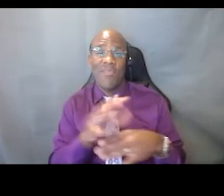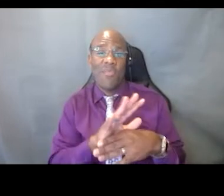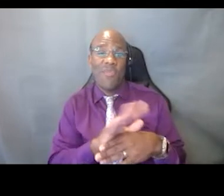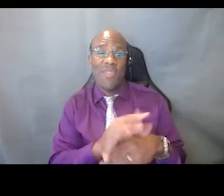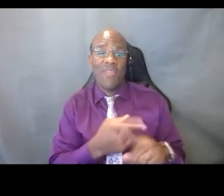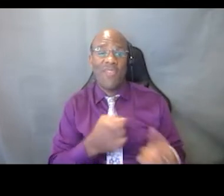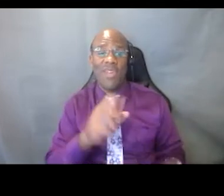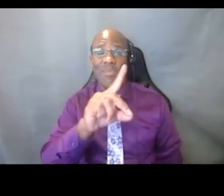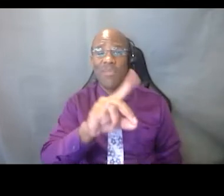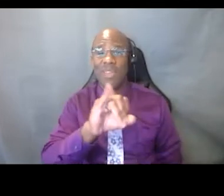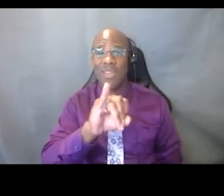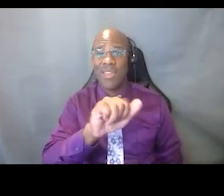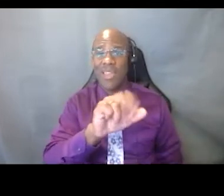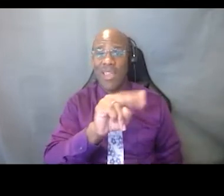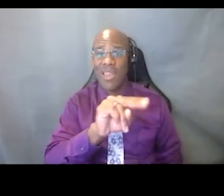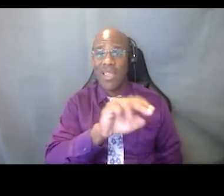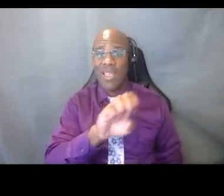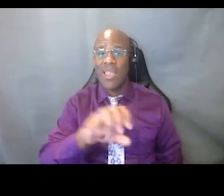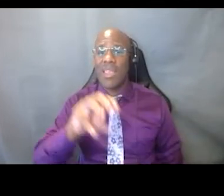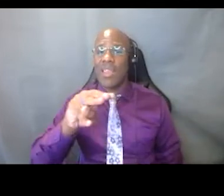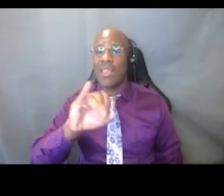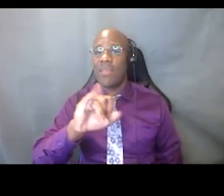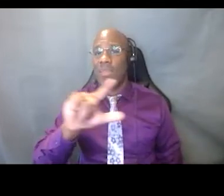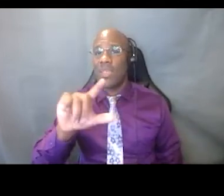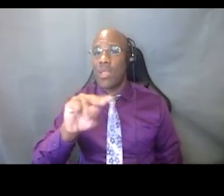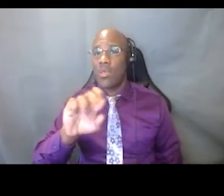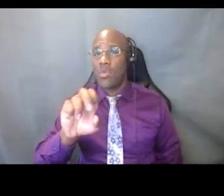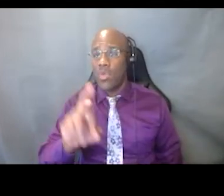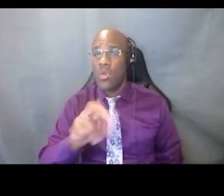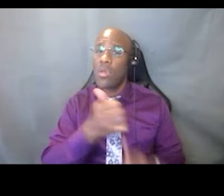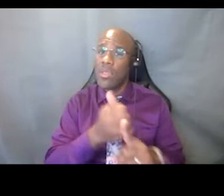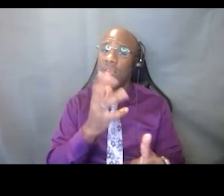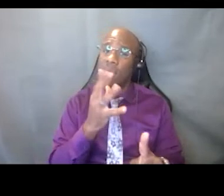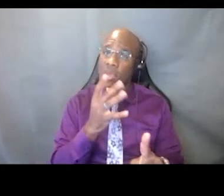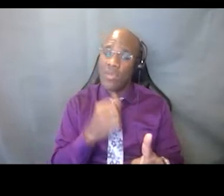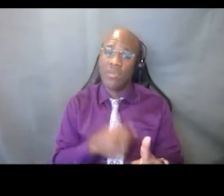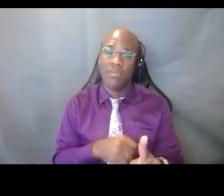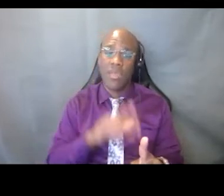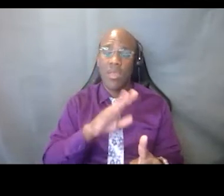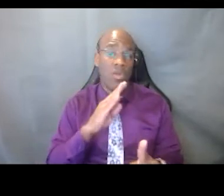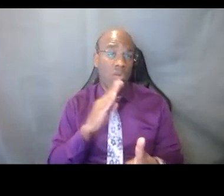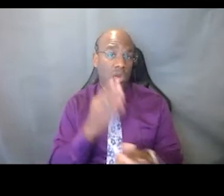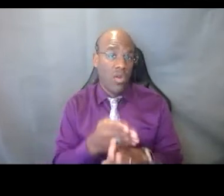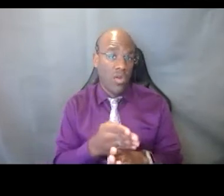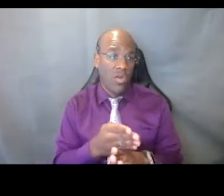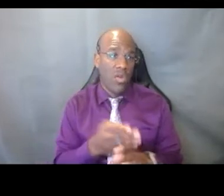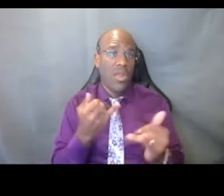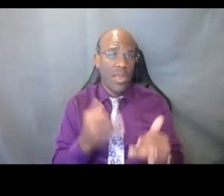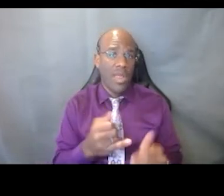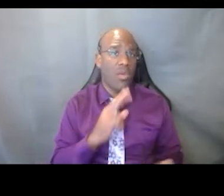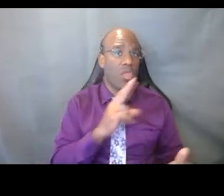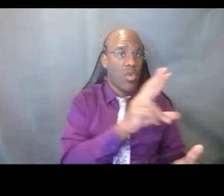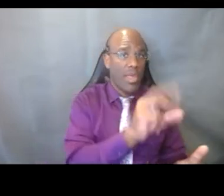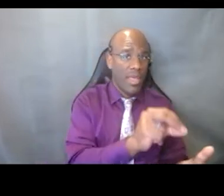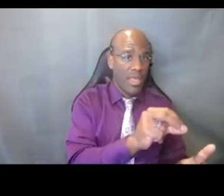Diane Milner, and she is a mother of her daughter who is now in her 30s,